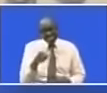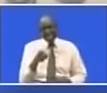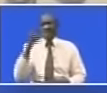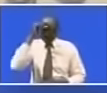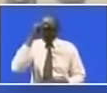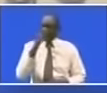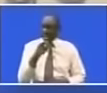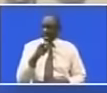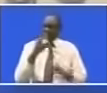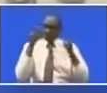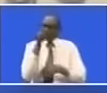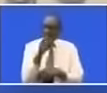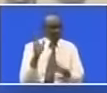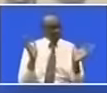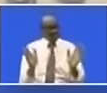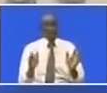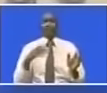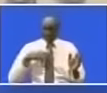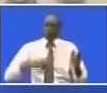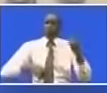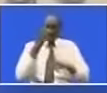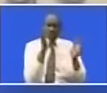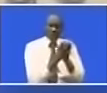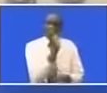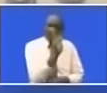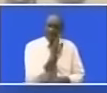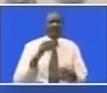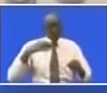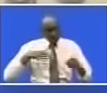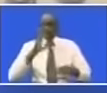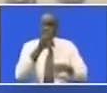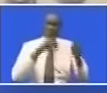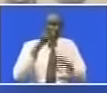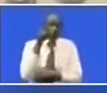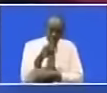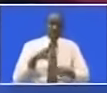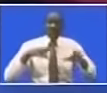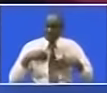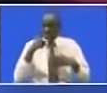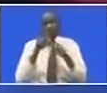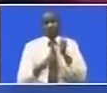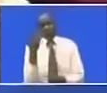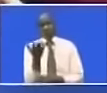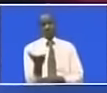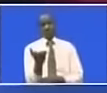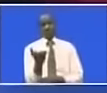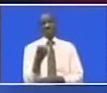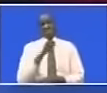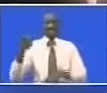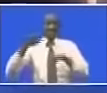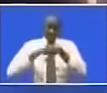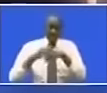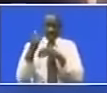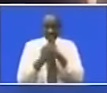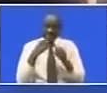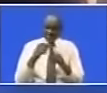serikalini. Kila mtu anashinda kwa power yake ya wananchi wake wanavyomkubali. The East African country